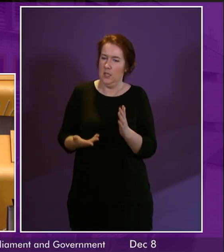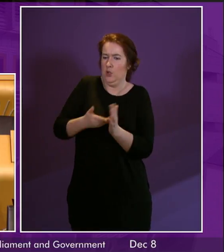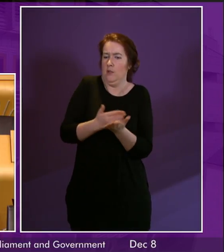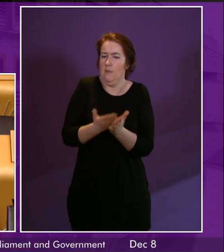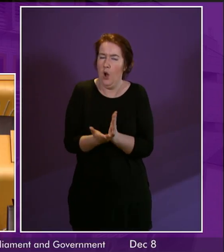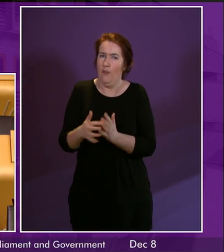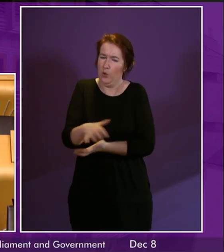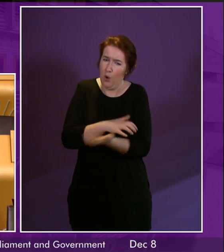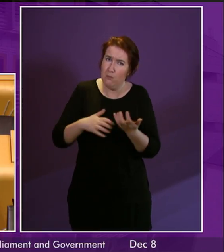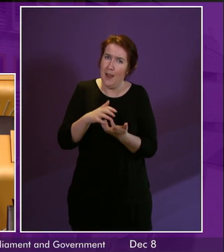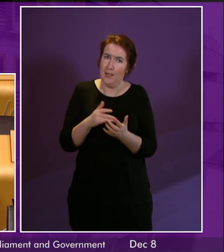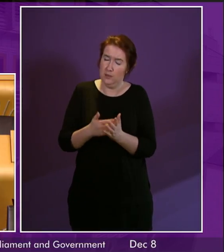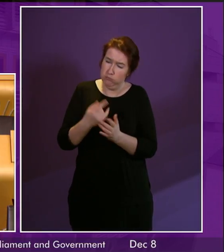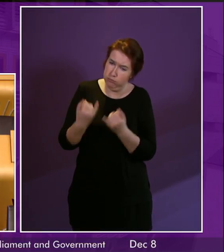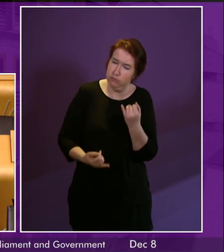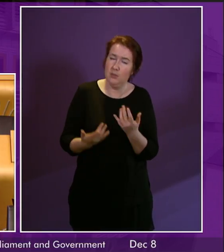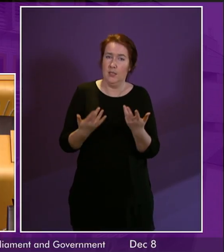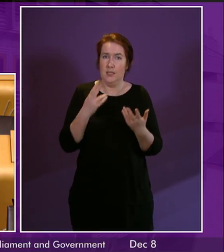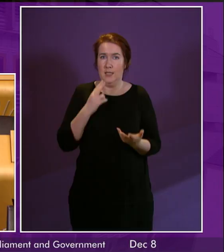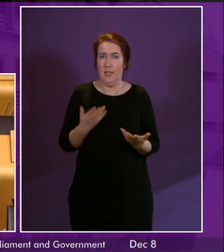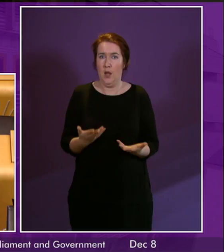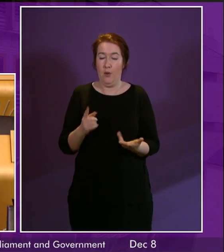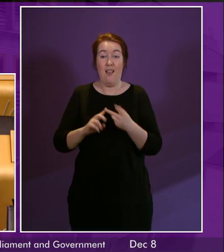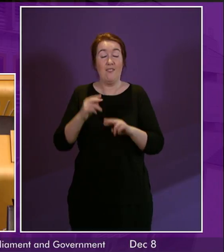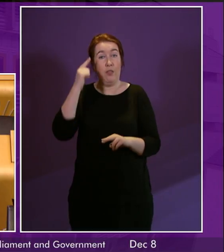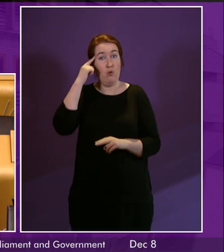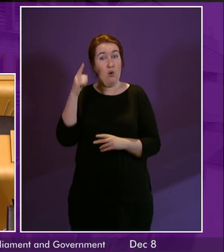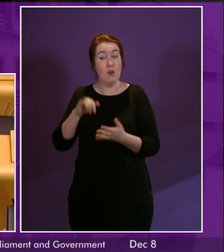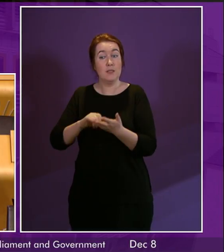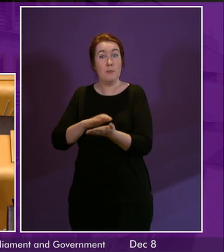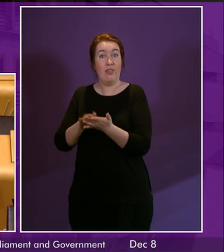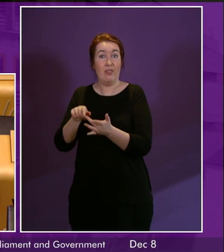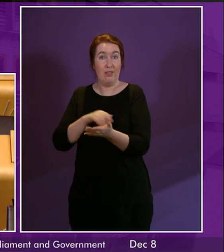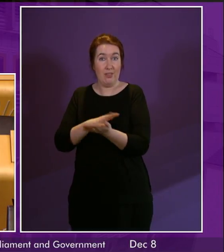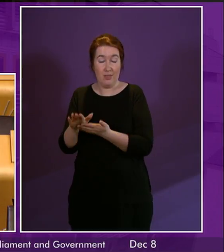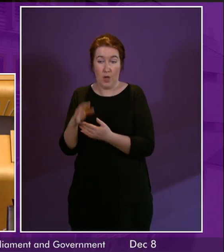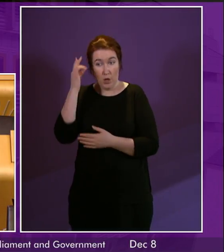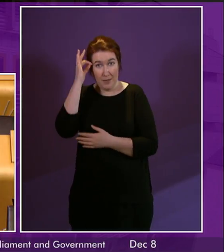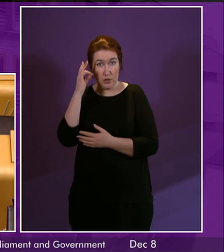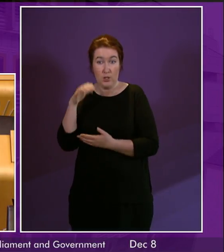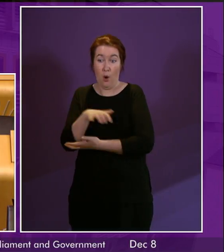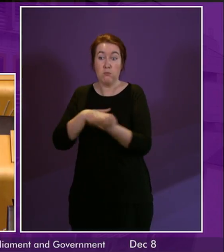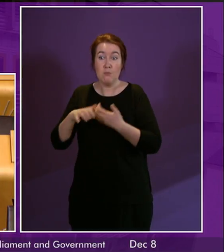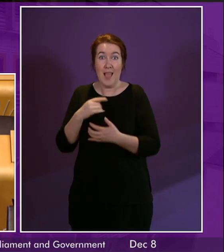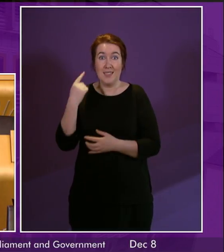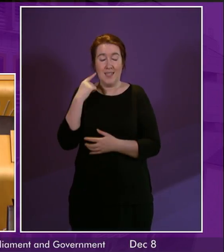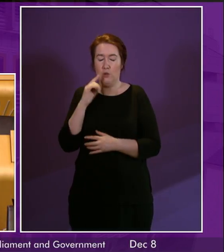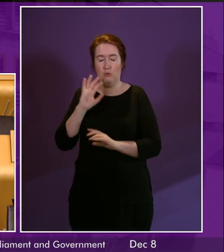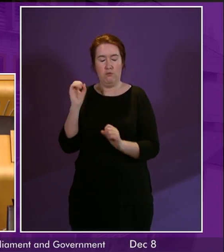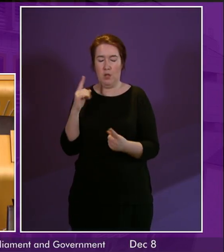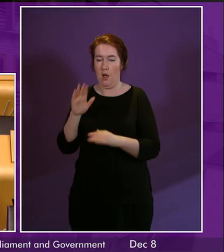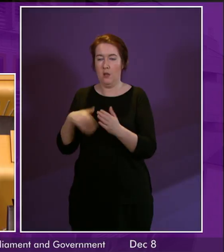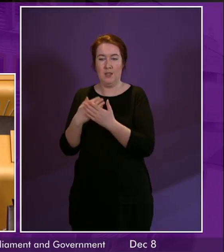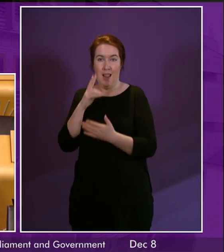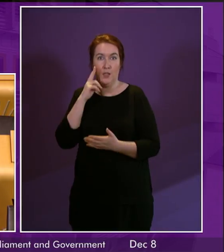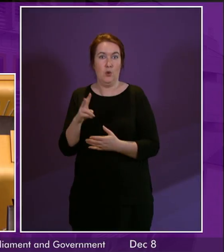dimensions of complexity arising. If I thought the Smith Commission was a chaotic mess, I didn't know the meaning of that phrase until I